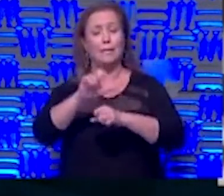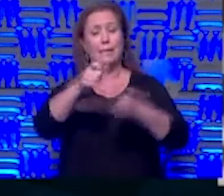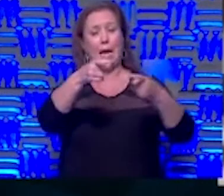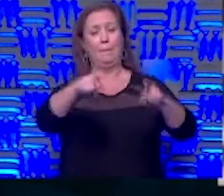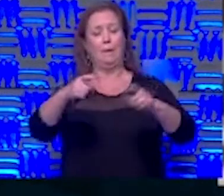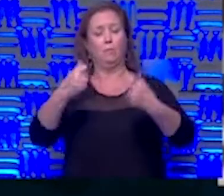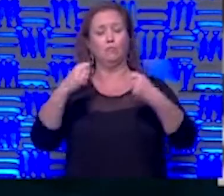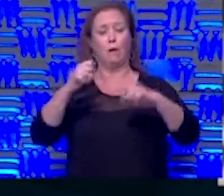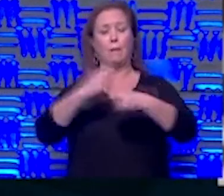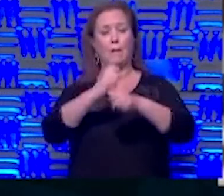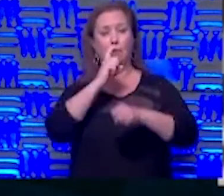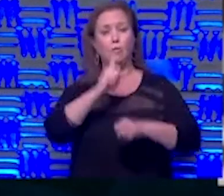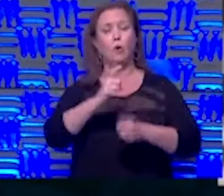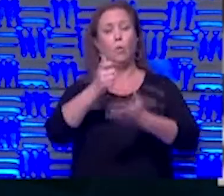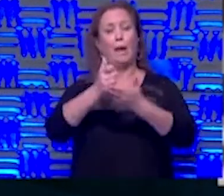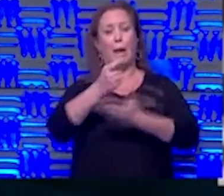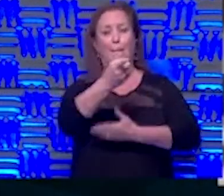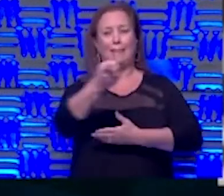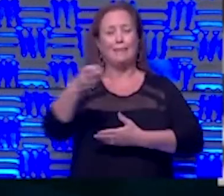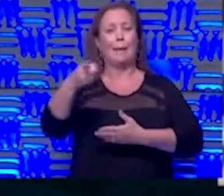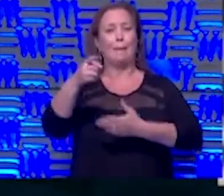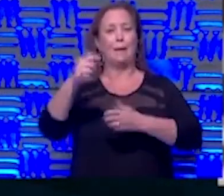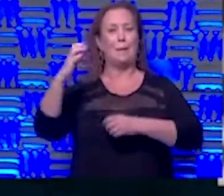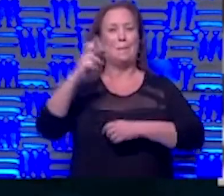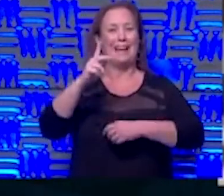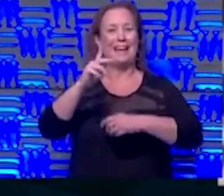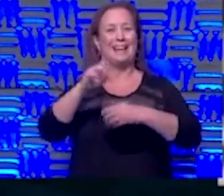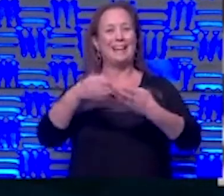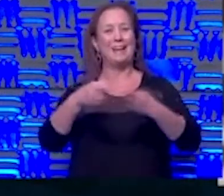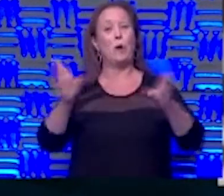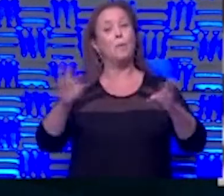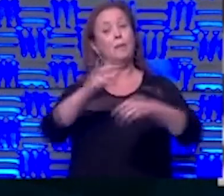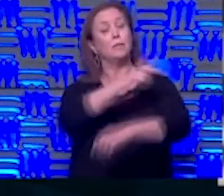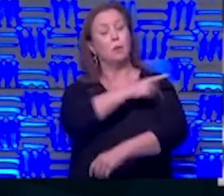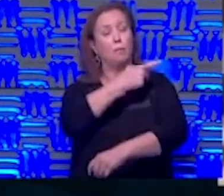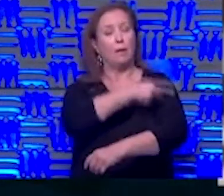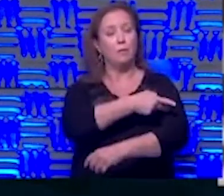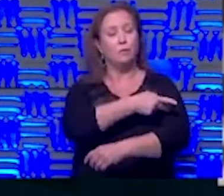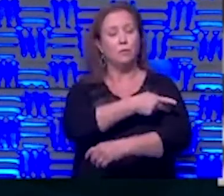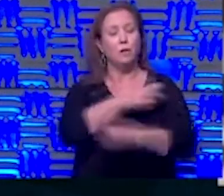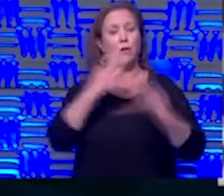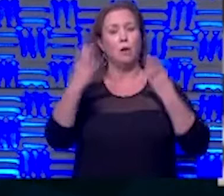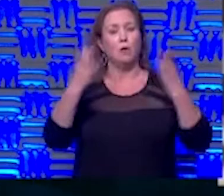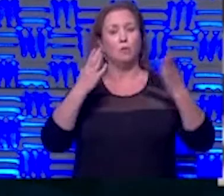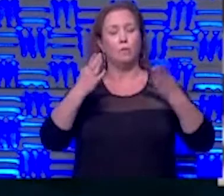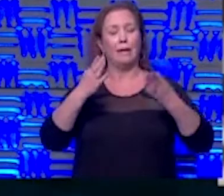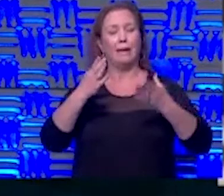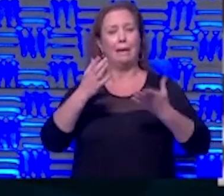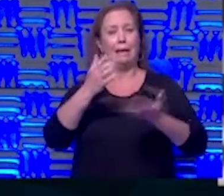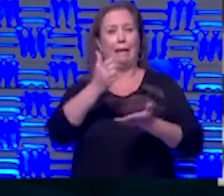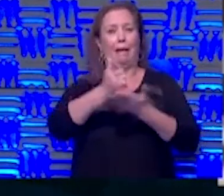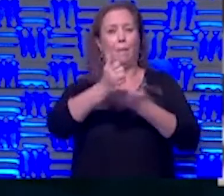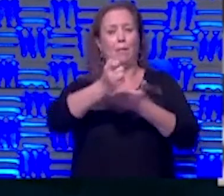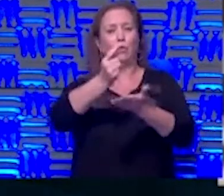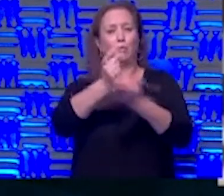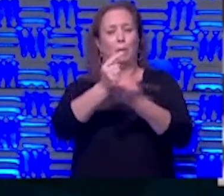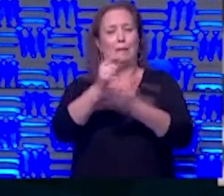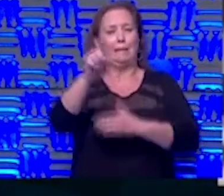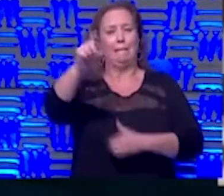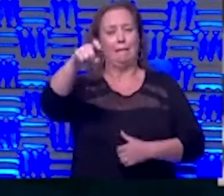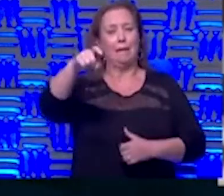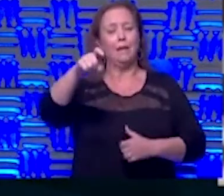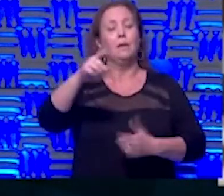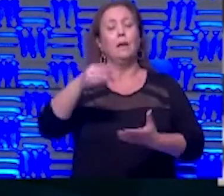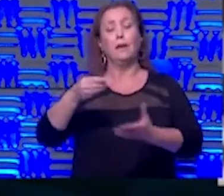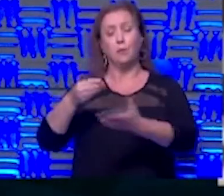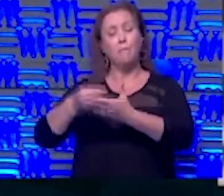make certain that we help them get back in business so that patients are served and so that revenues begin to flow in